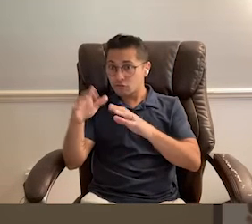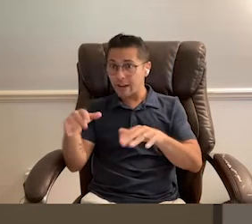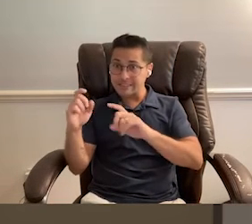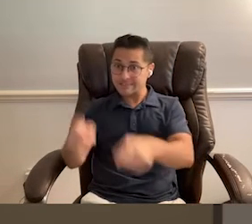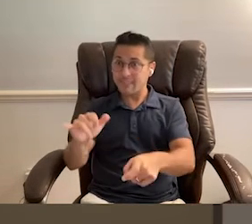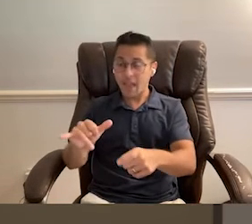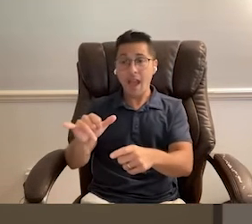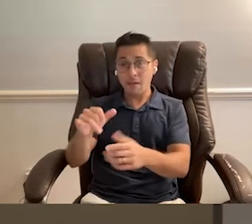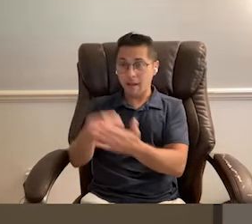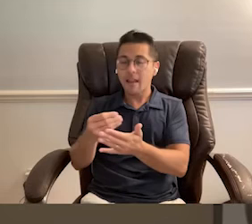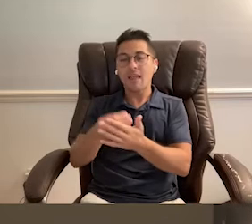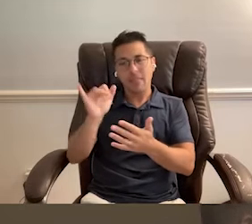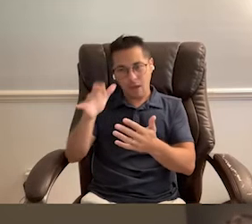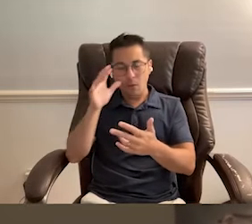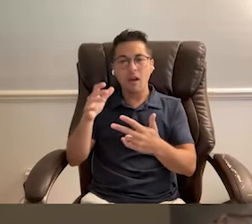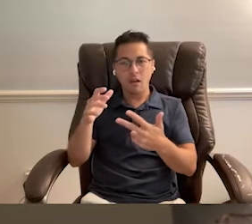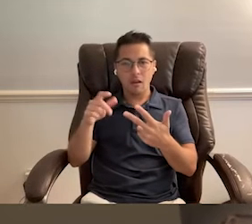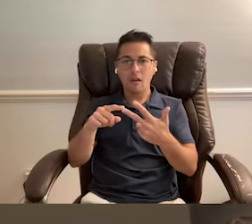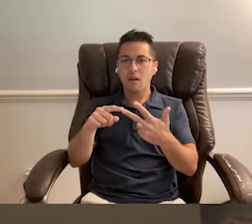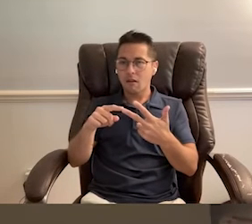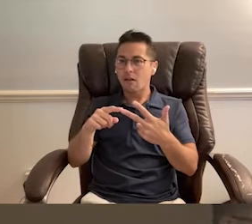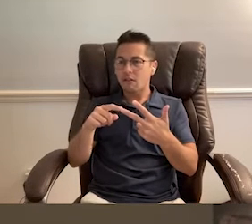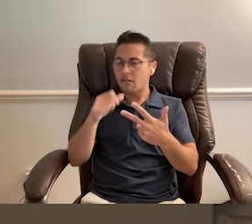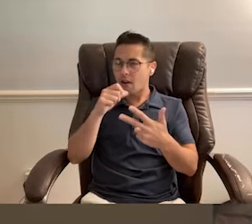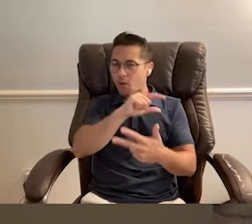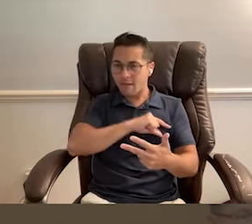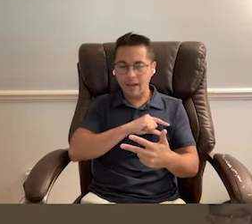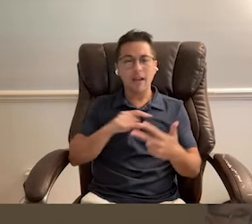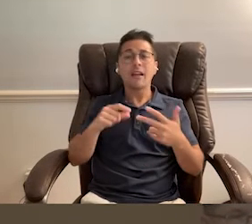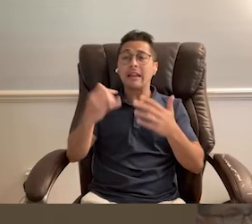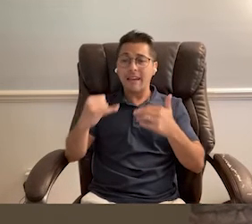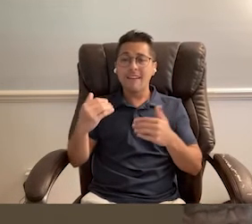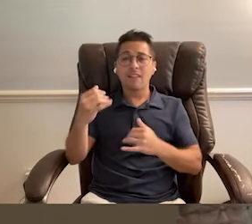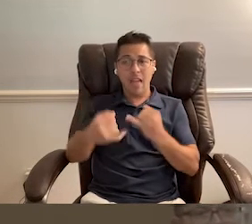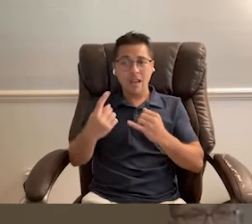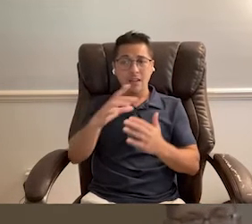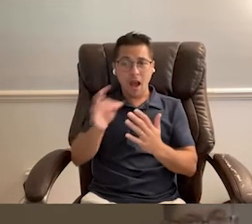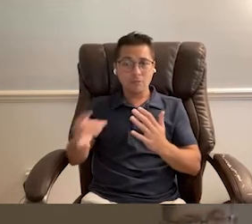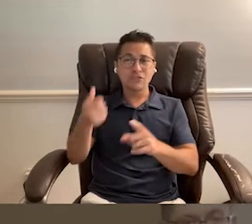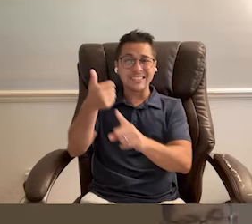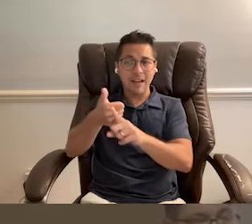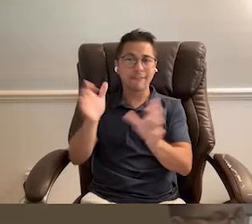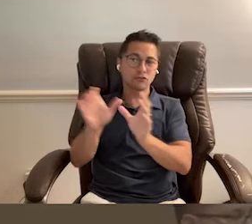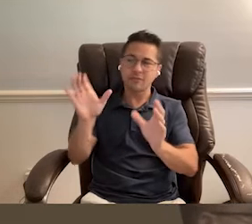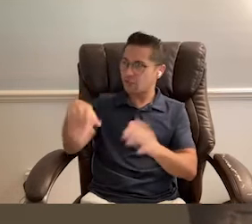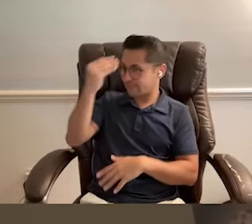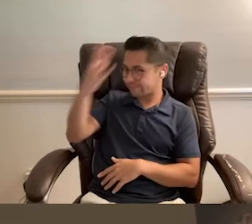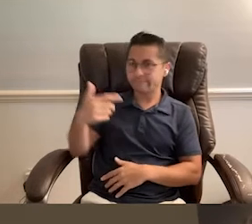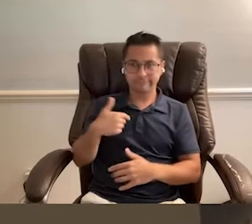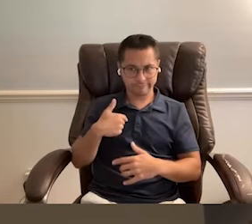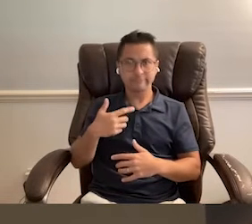If they're not, you're doing this bottom option called self-certifying. Basically, you're saying, hey, I attest I have a